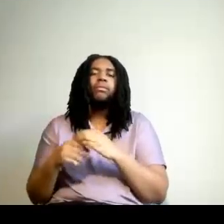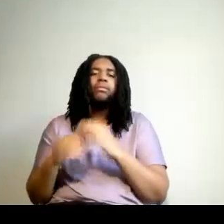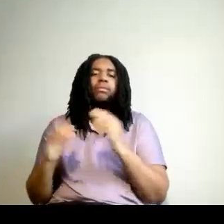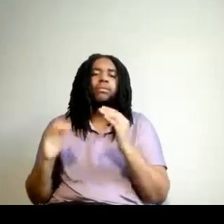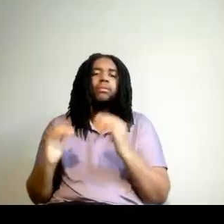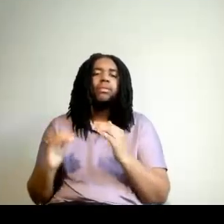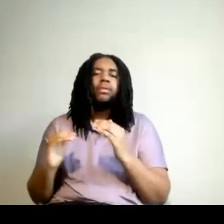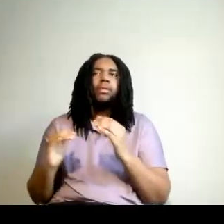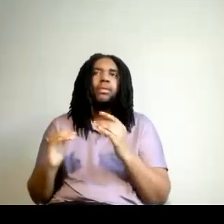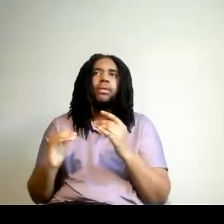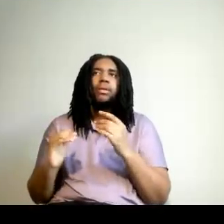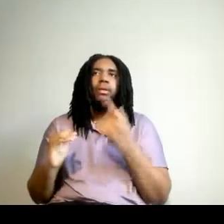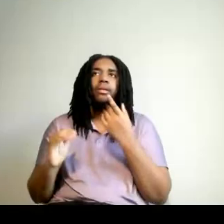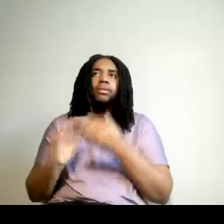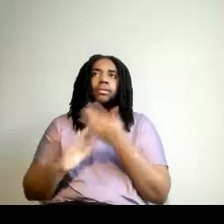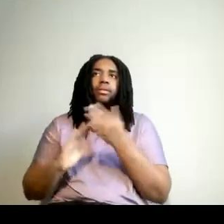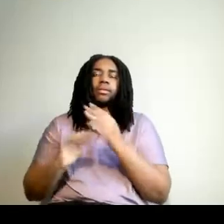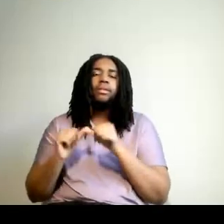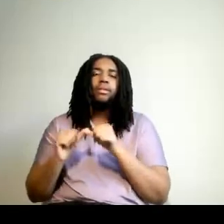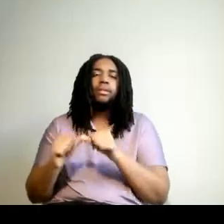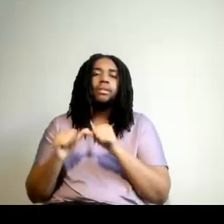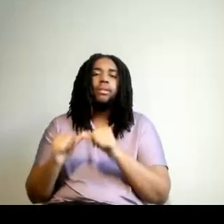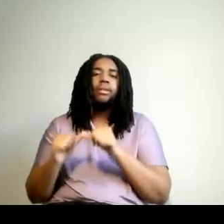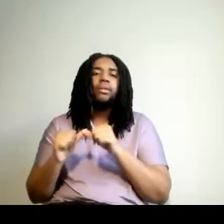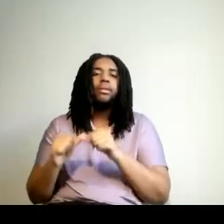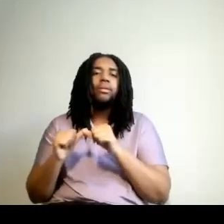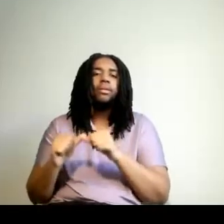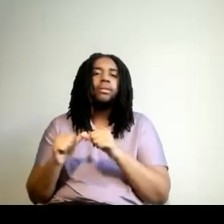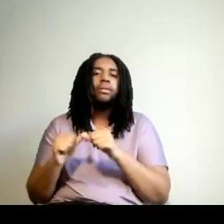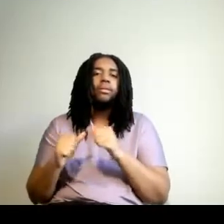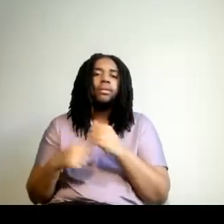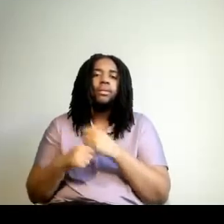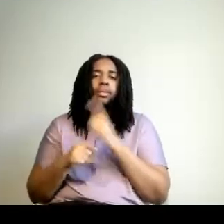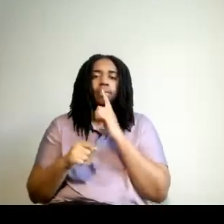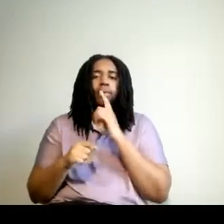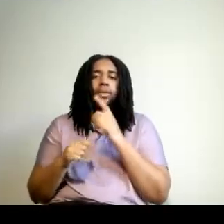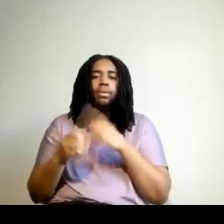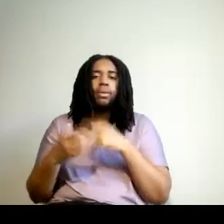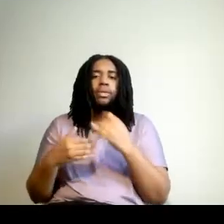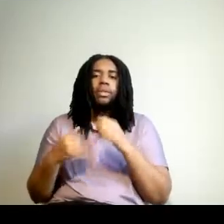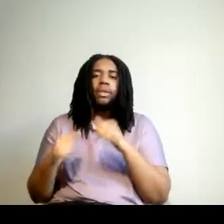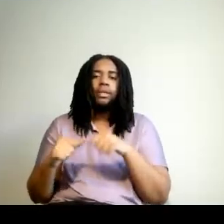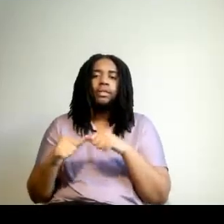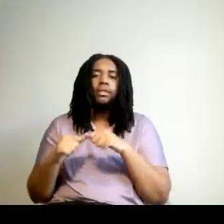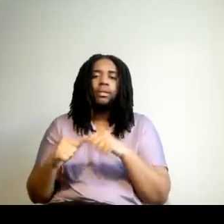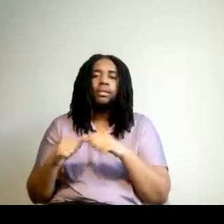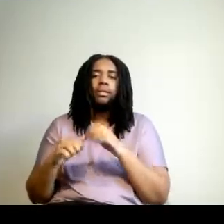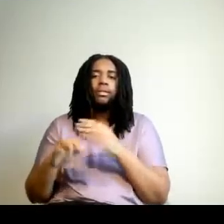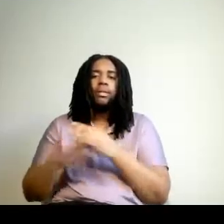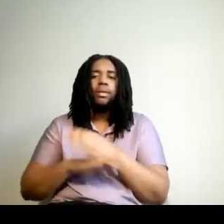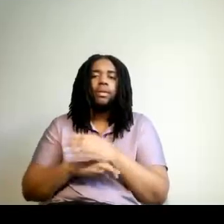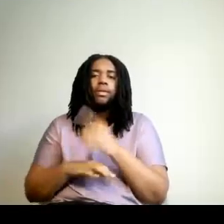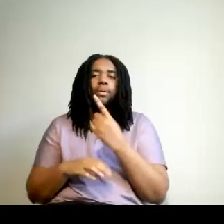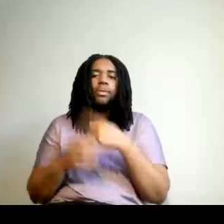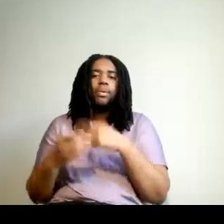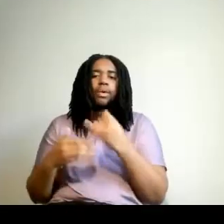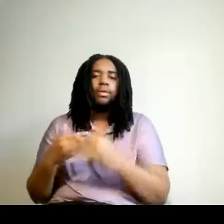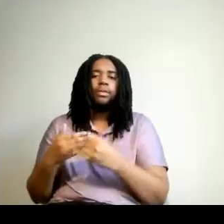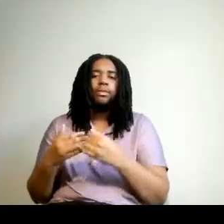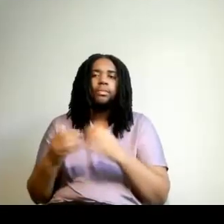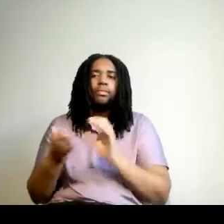at sustainability, so knowing that a project can be sustained beyond just one project of